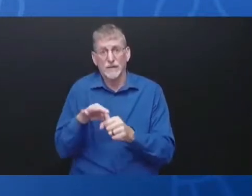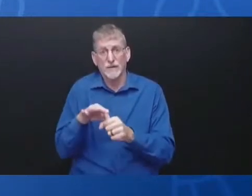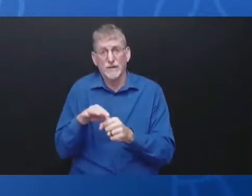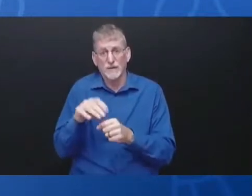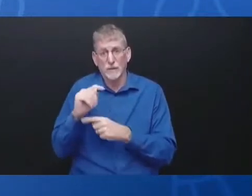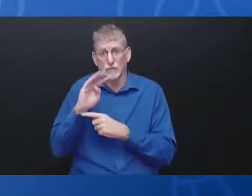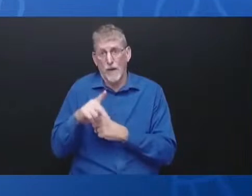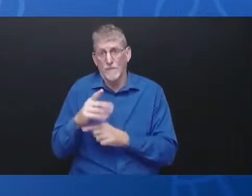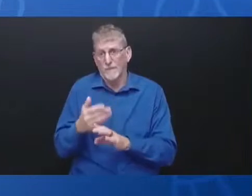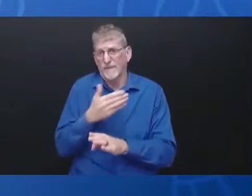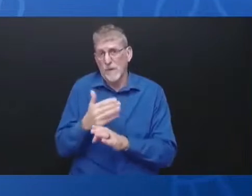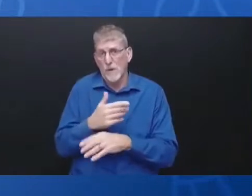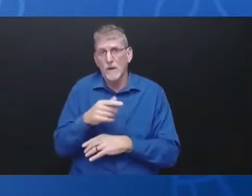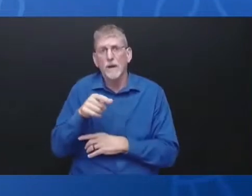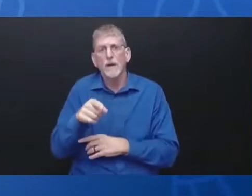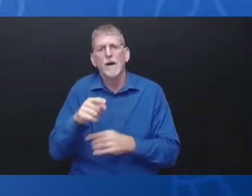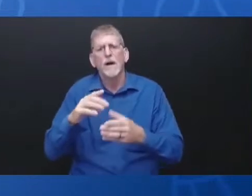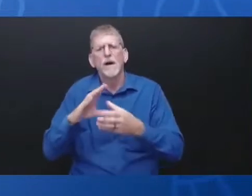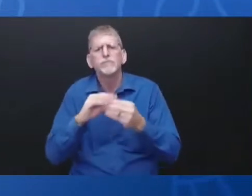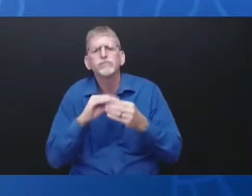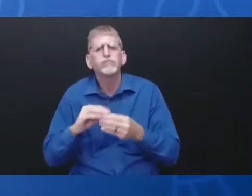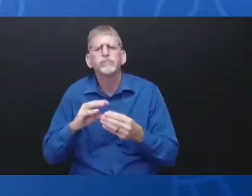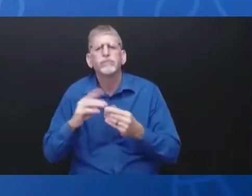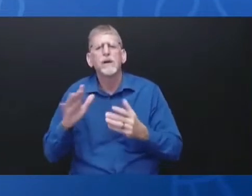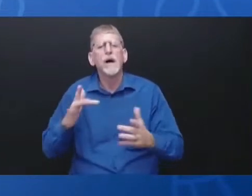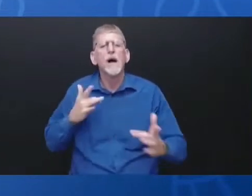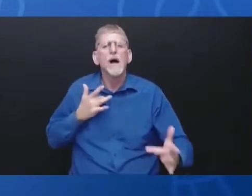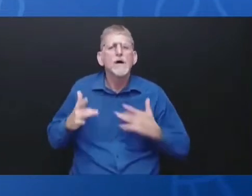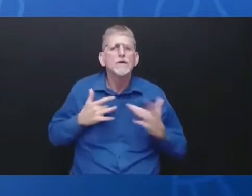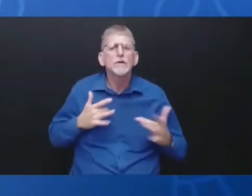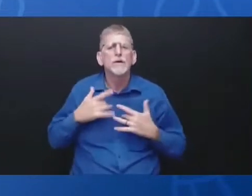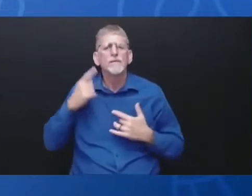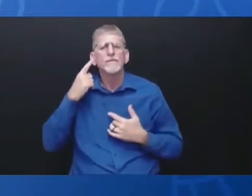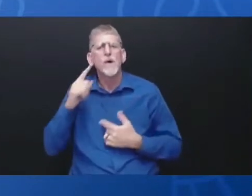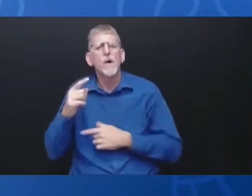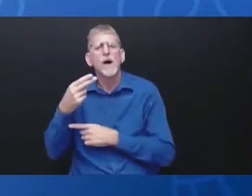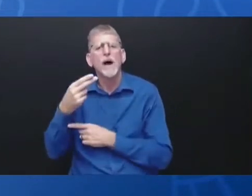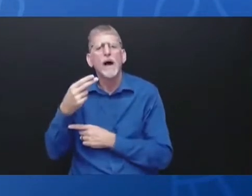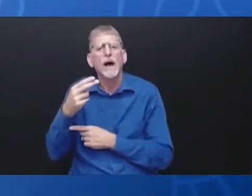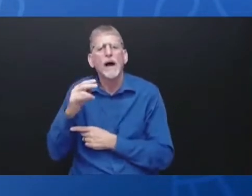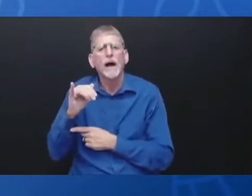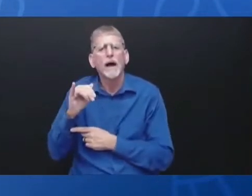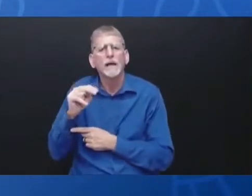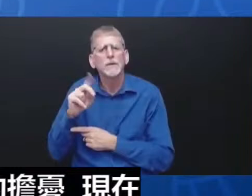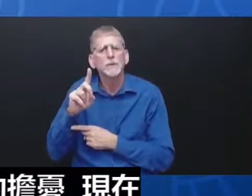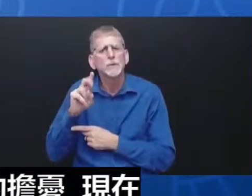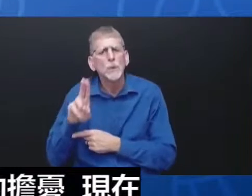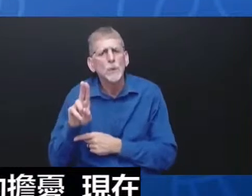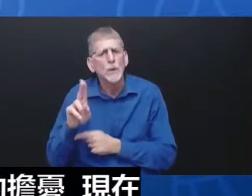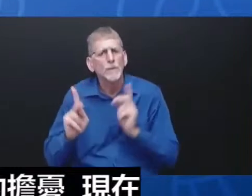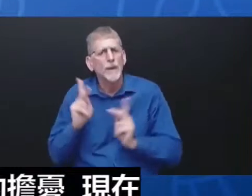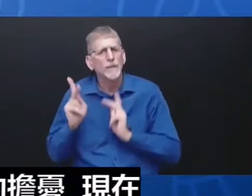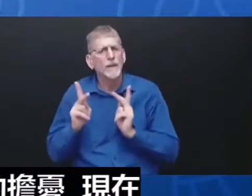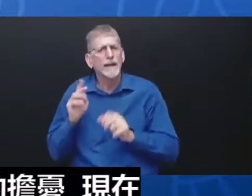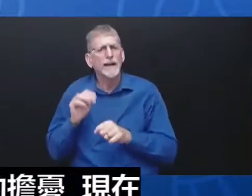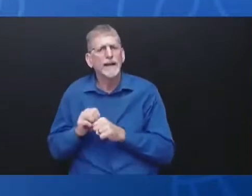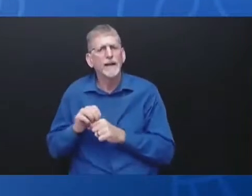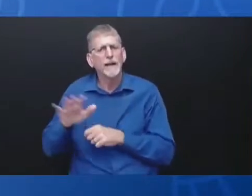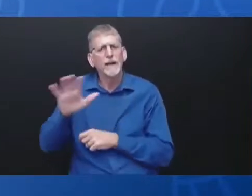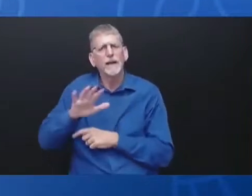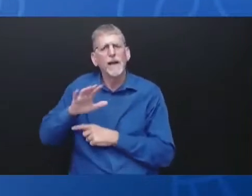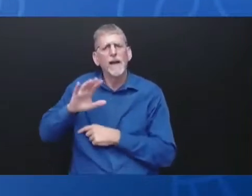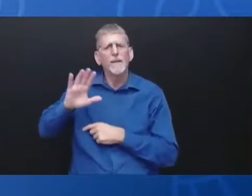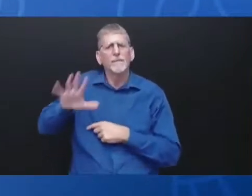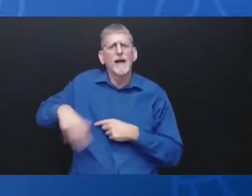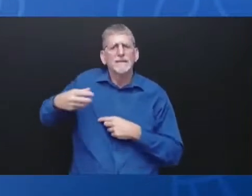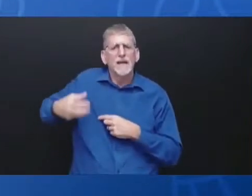concern about attacks on the Hindus in Bangladesh. Now that Secretary has been here for about 60 days, what is